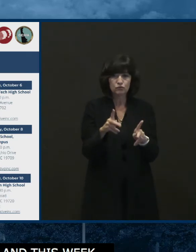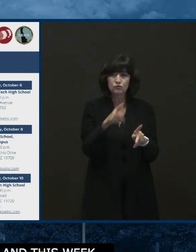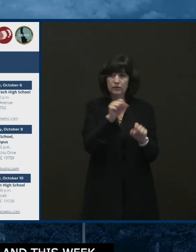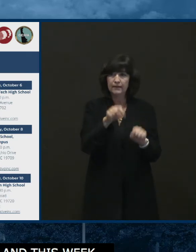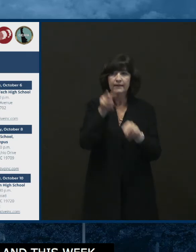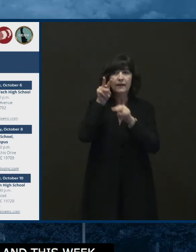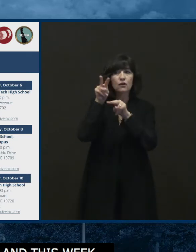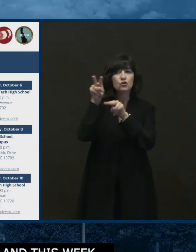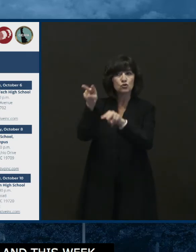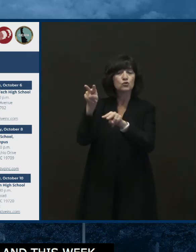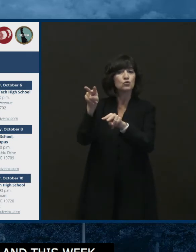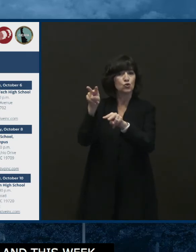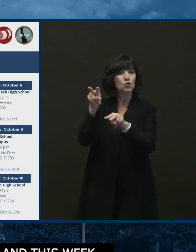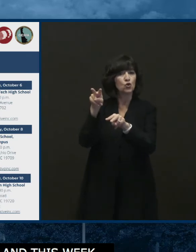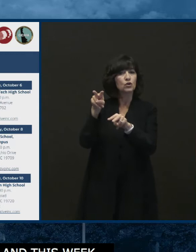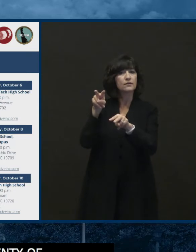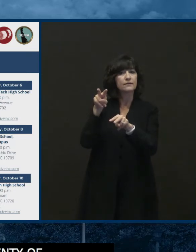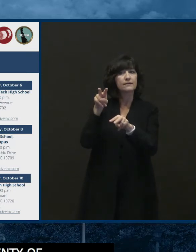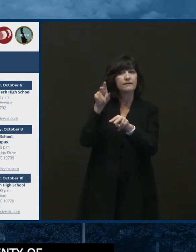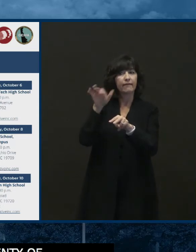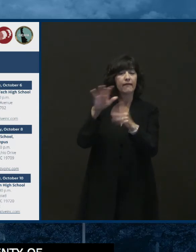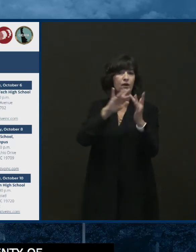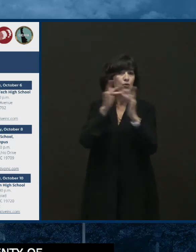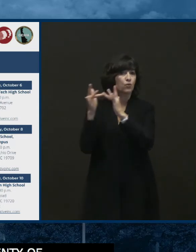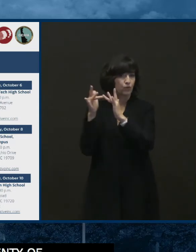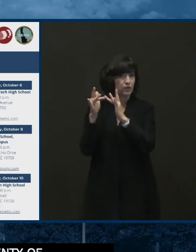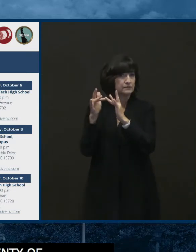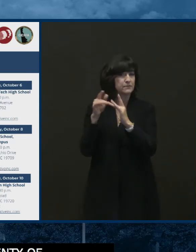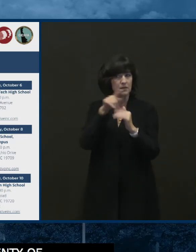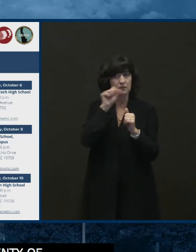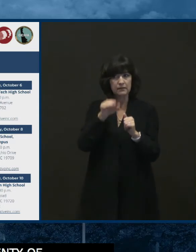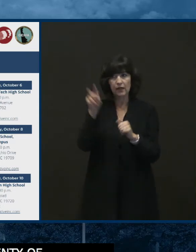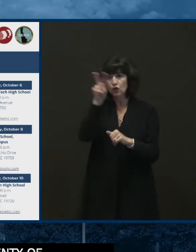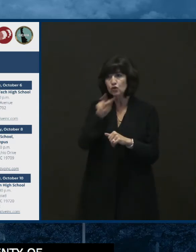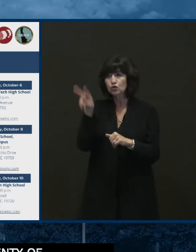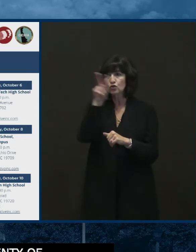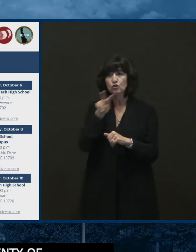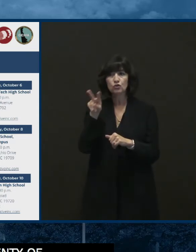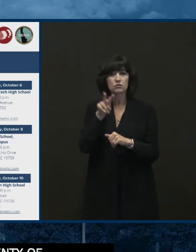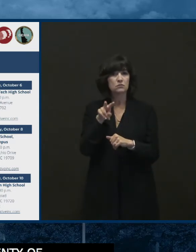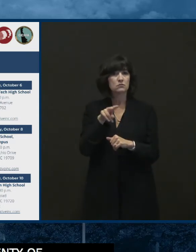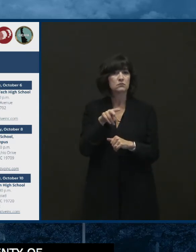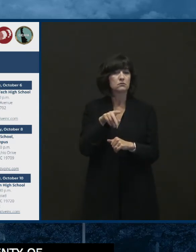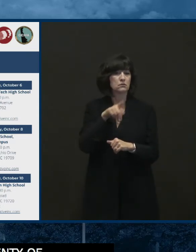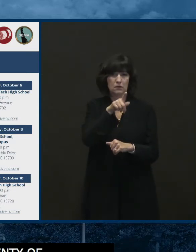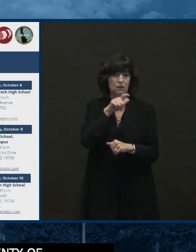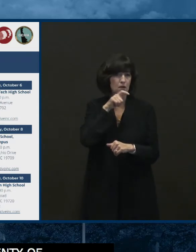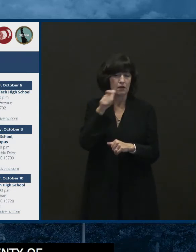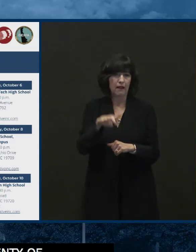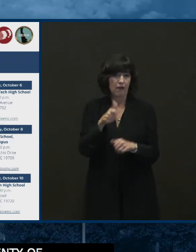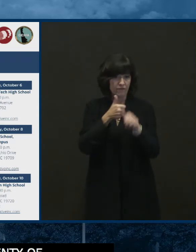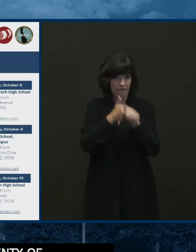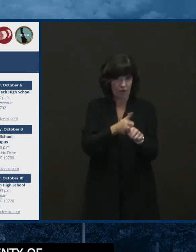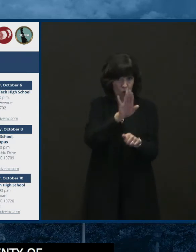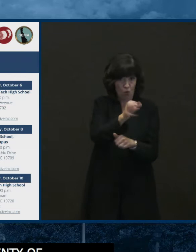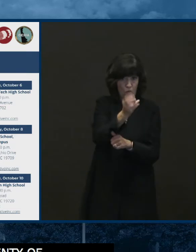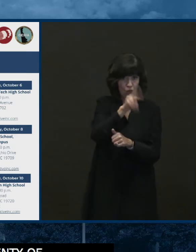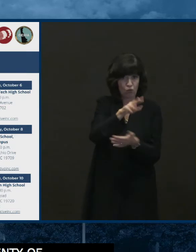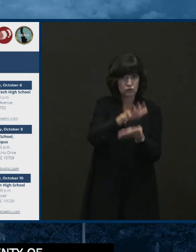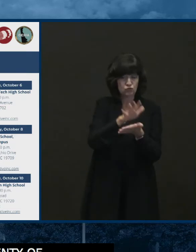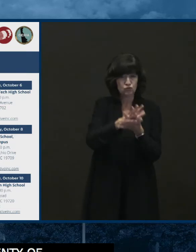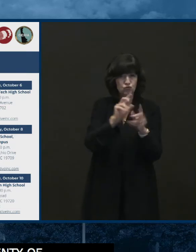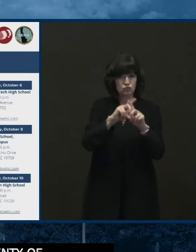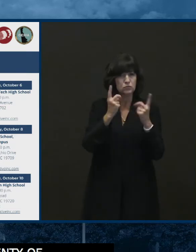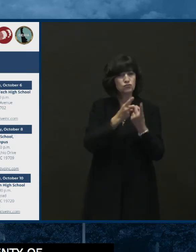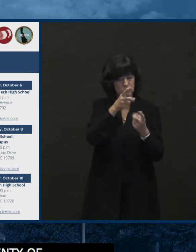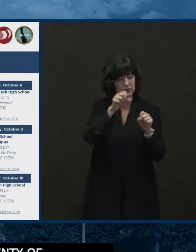delaware.curativeInc.com to sign up, and again, you are not required to go to your school district. If something else works